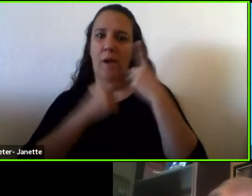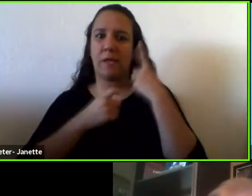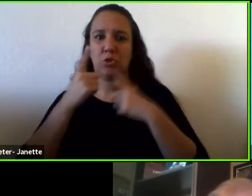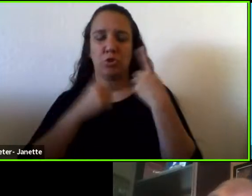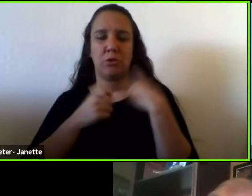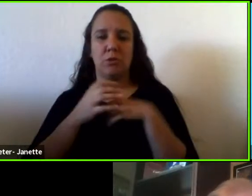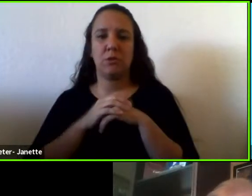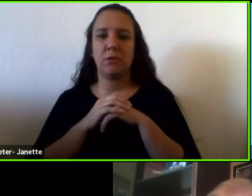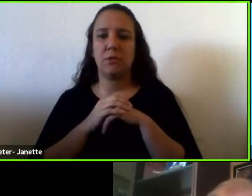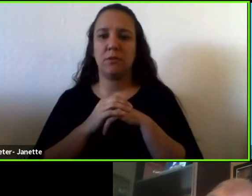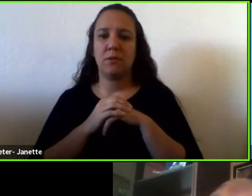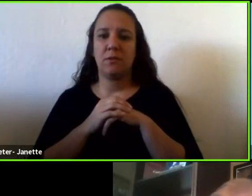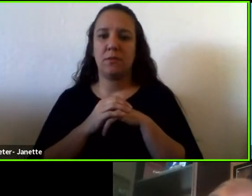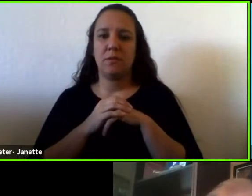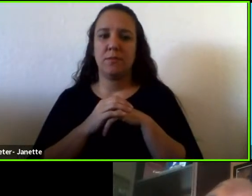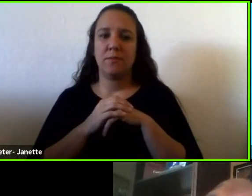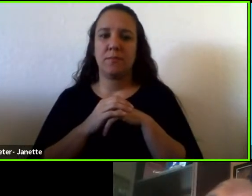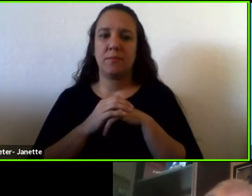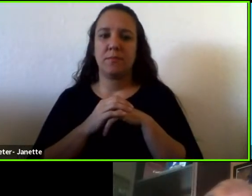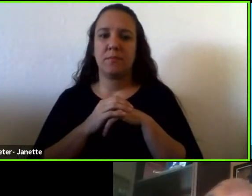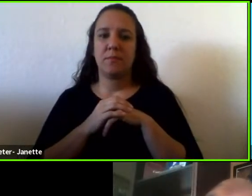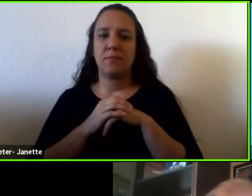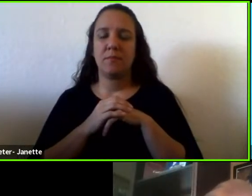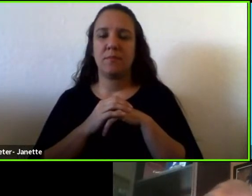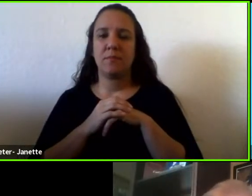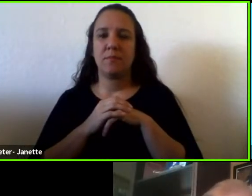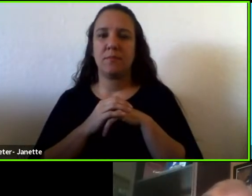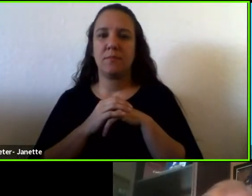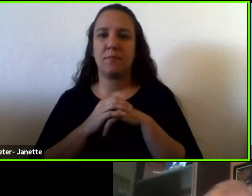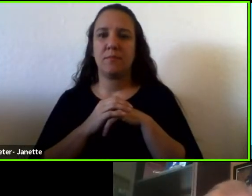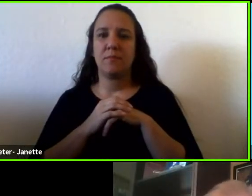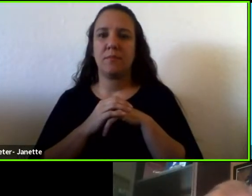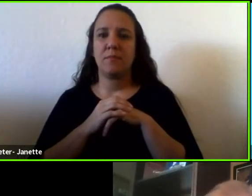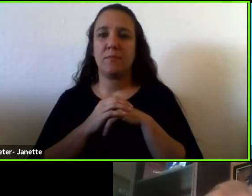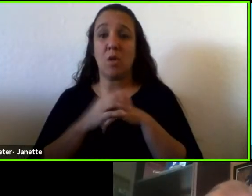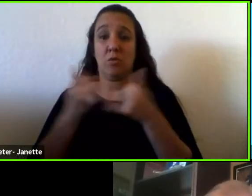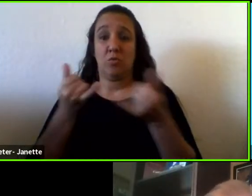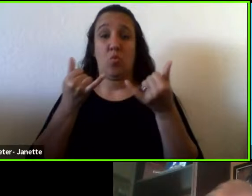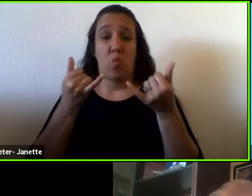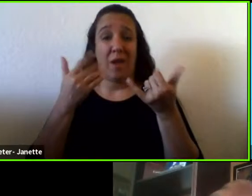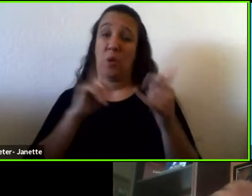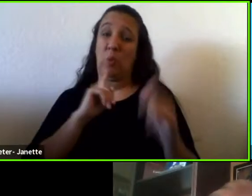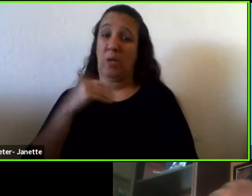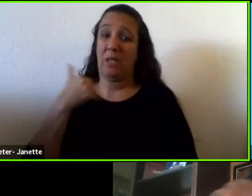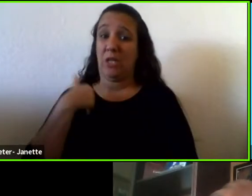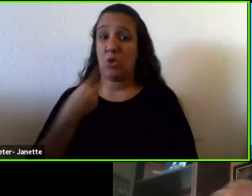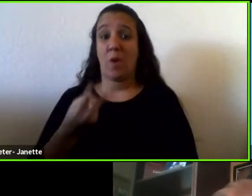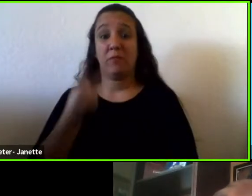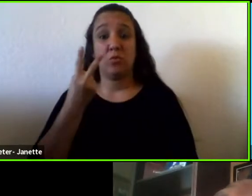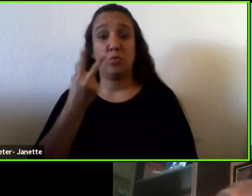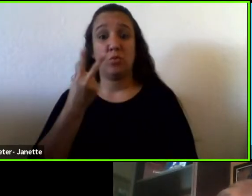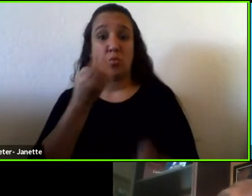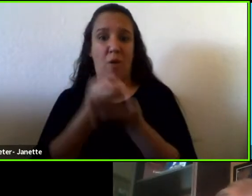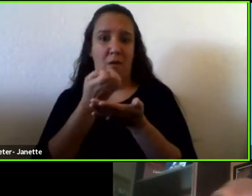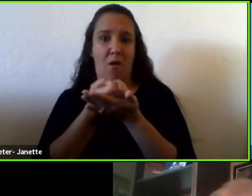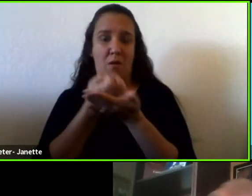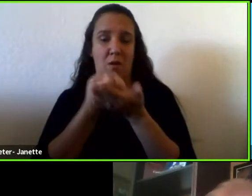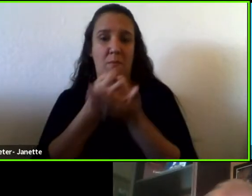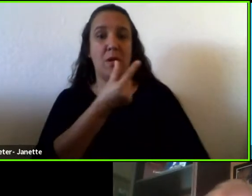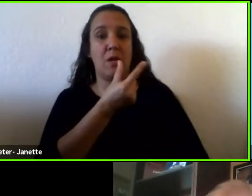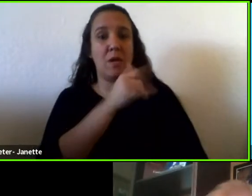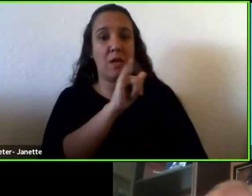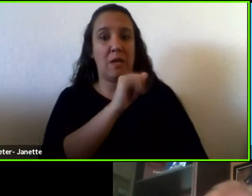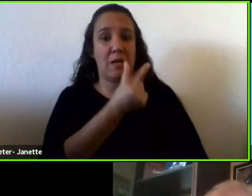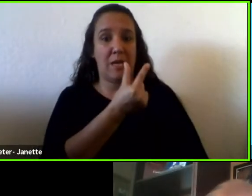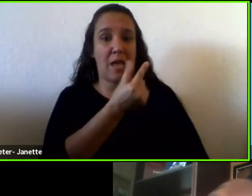sort of, you've almost got two economies right now. You've got the gig economy. You mentioned,